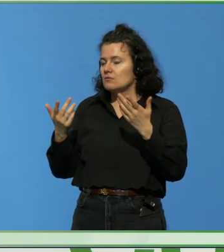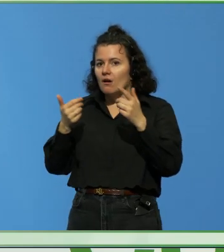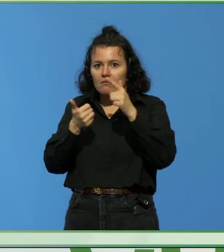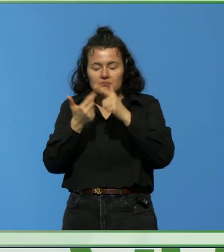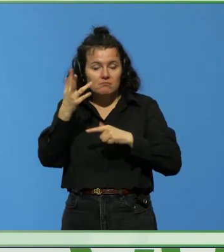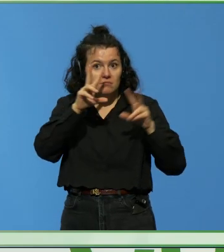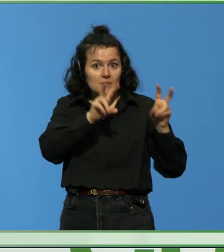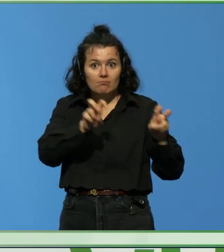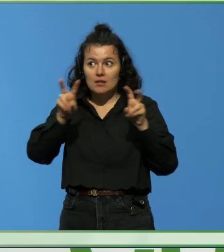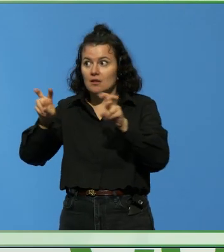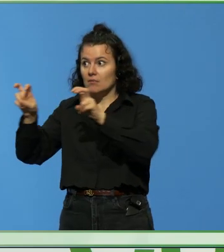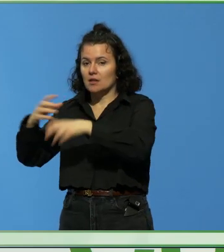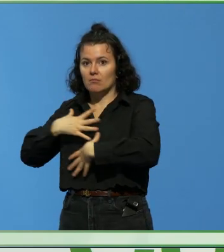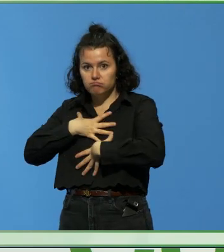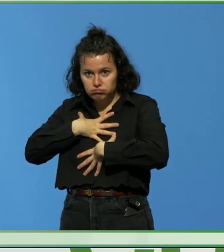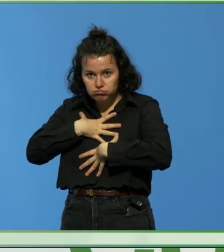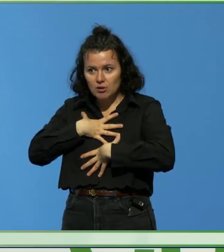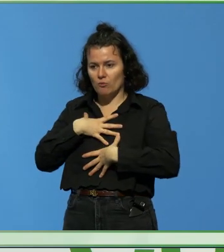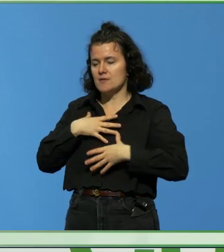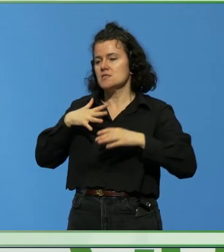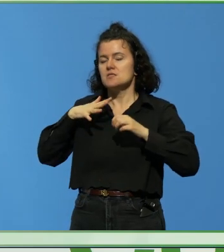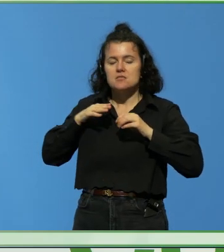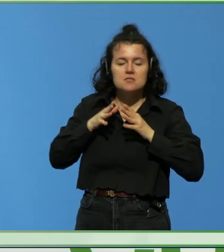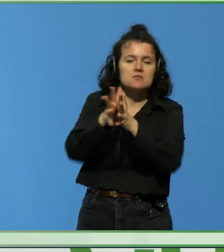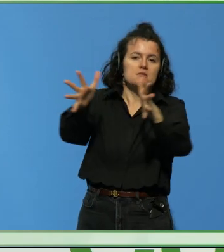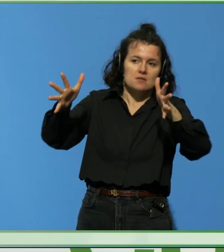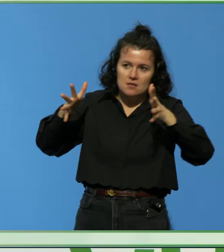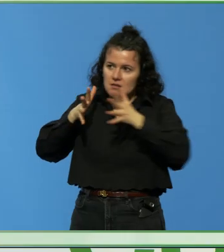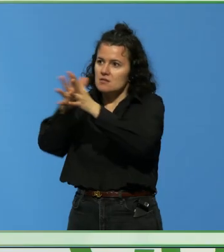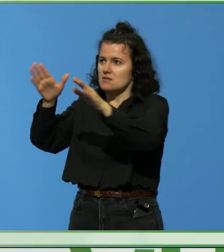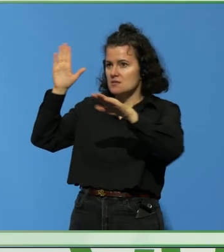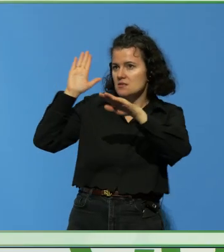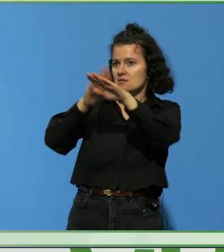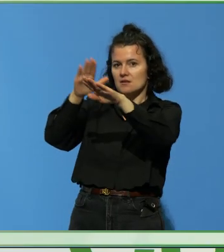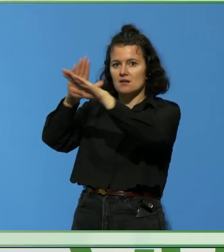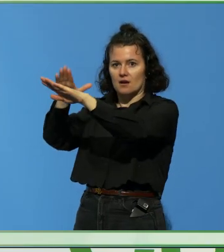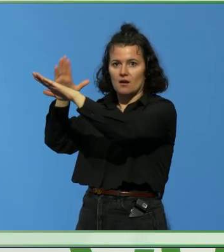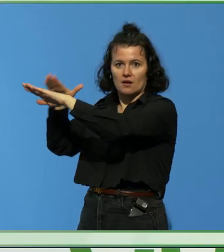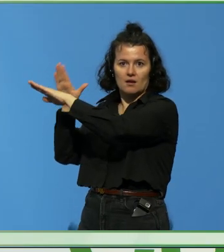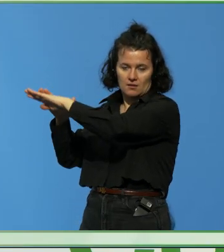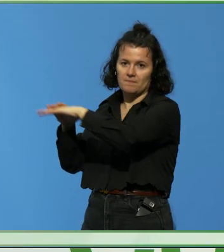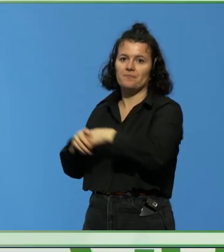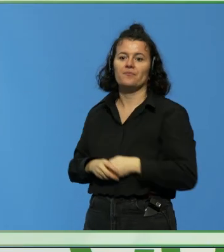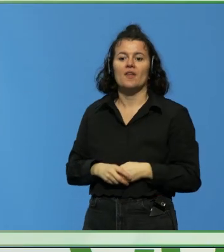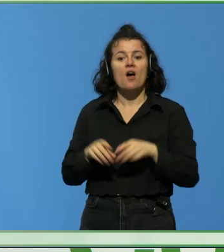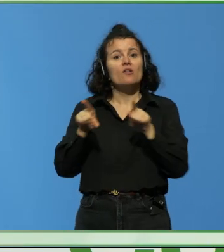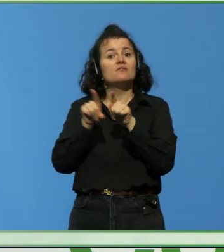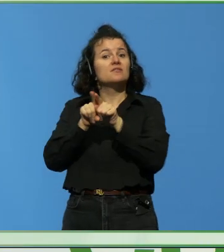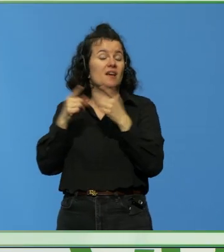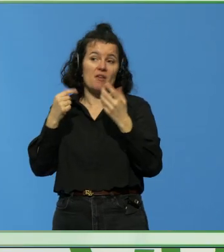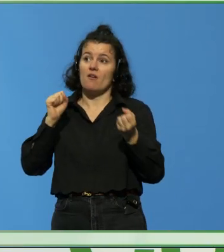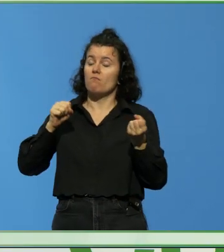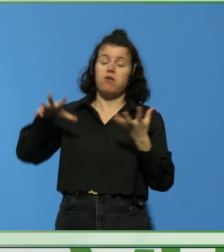it's important. And in the humanitarian response also, they find it difficult to access to the shelter or